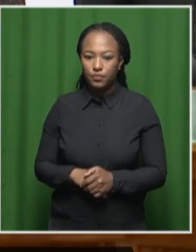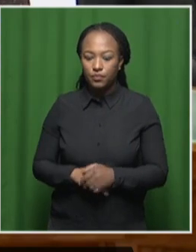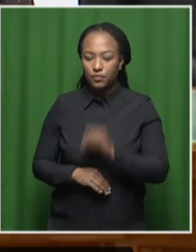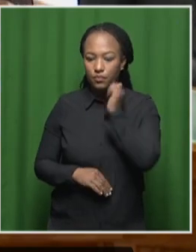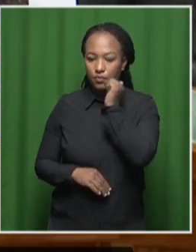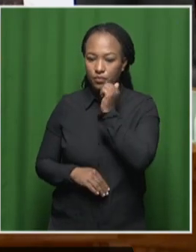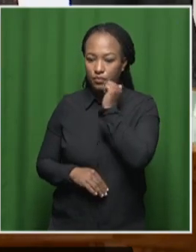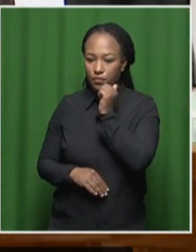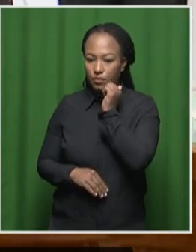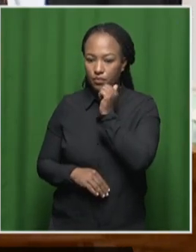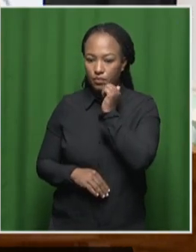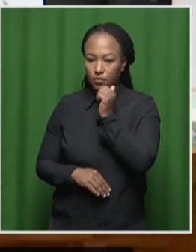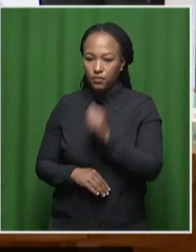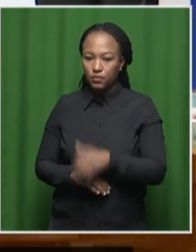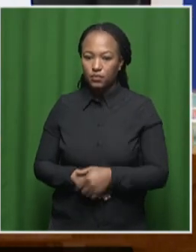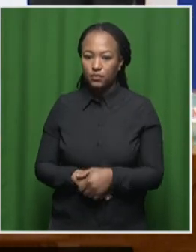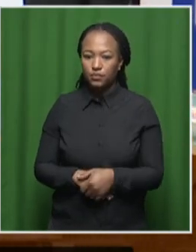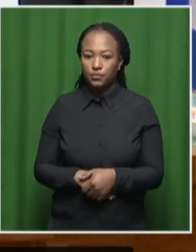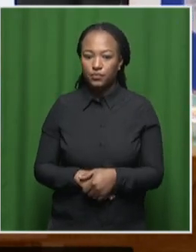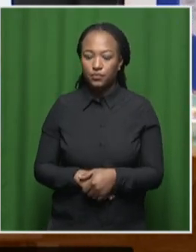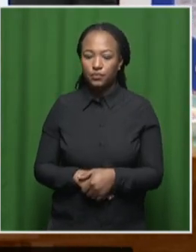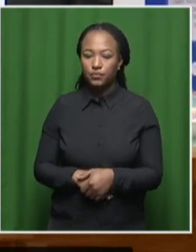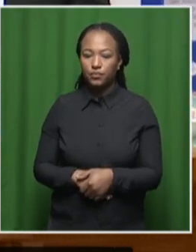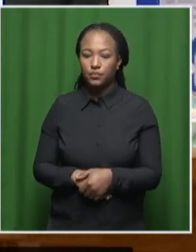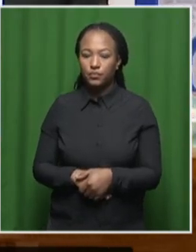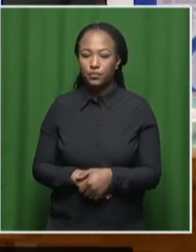apologies for that.